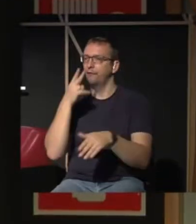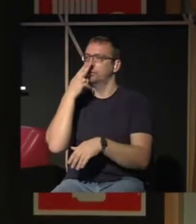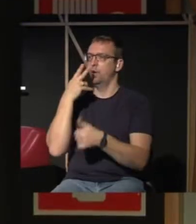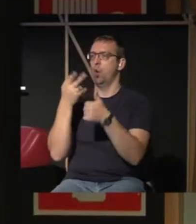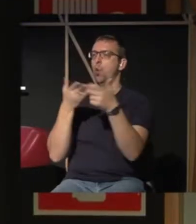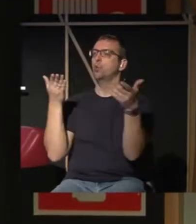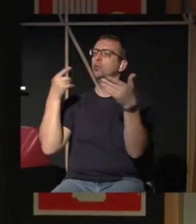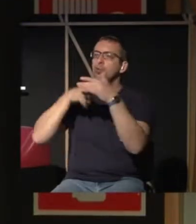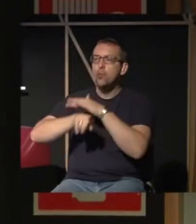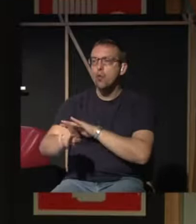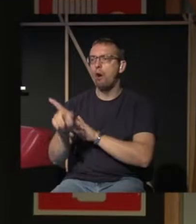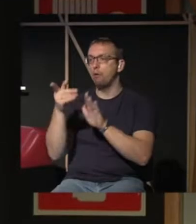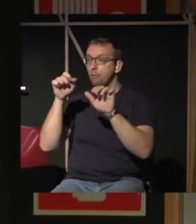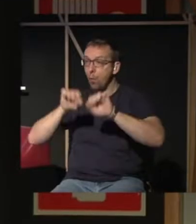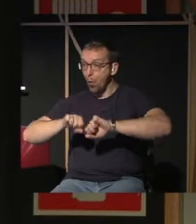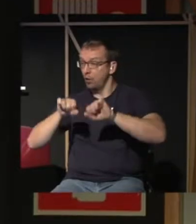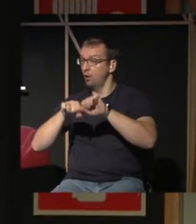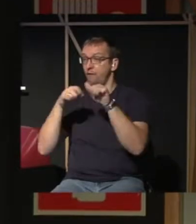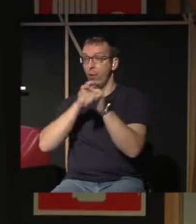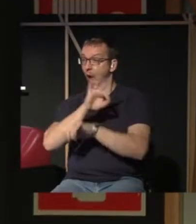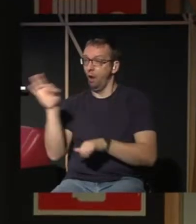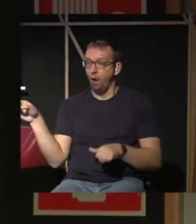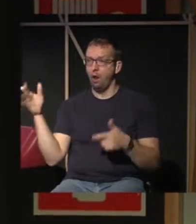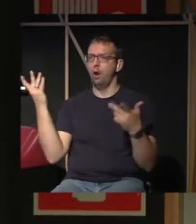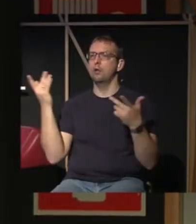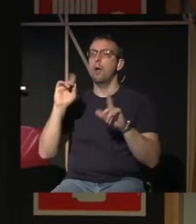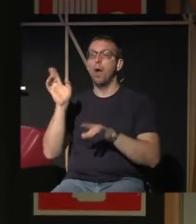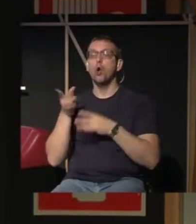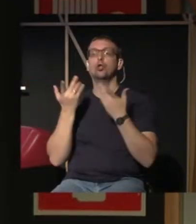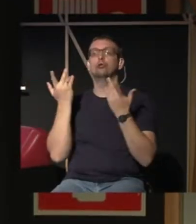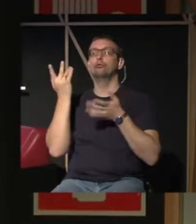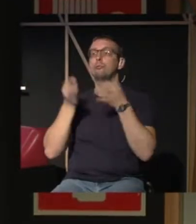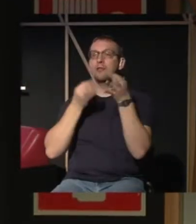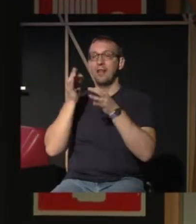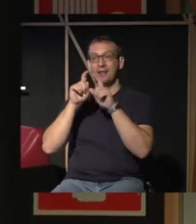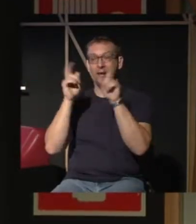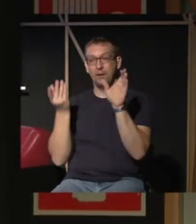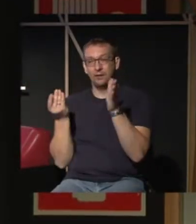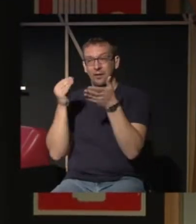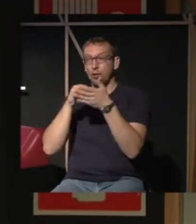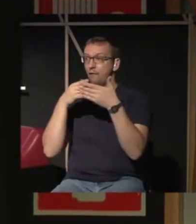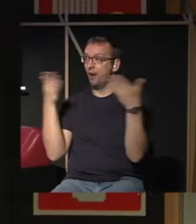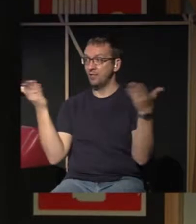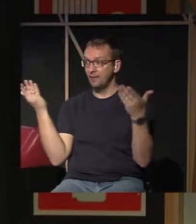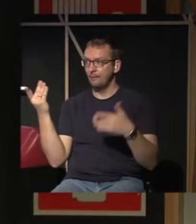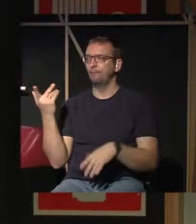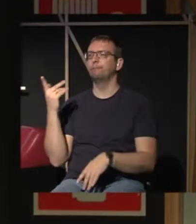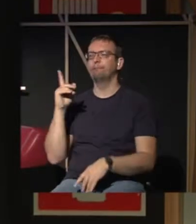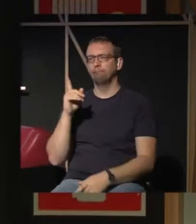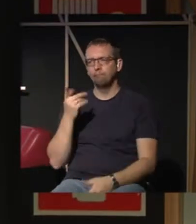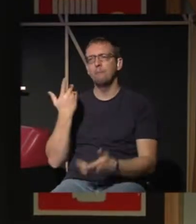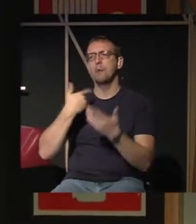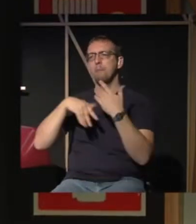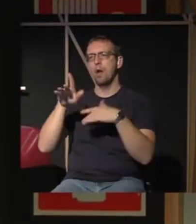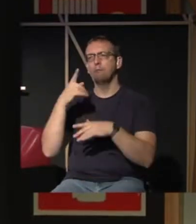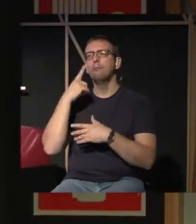that was on colourblind awareness. In 2015, Catherine Albany-Ward introduced the conference